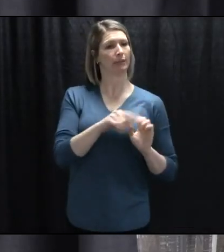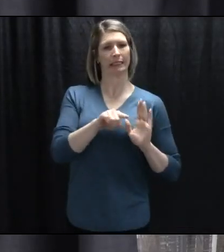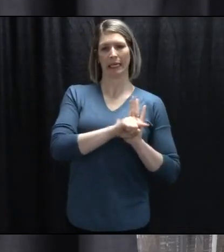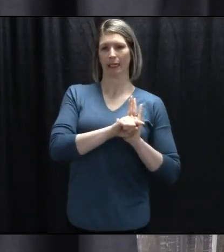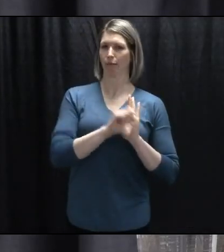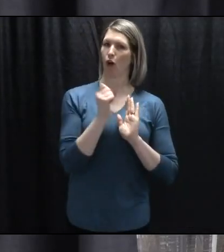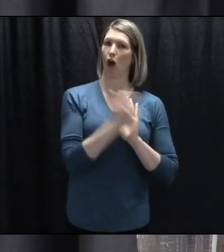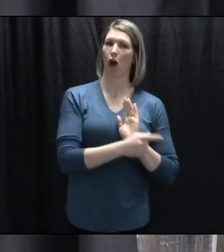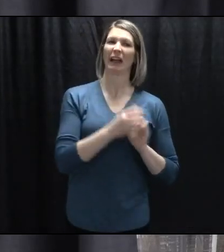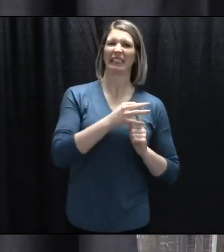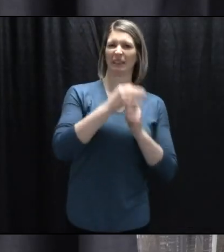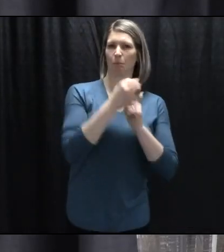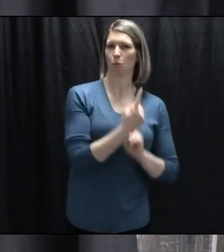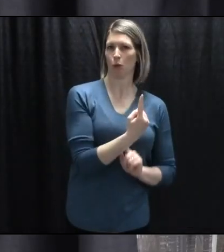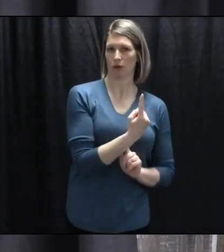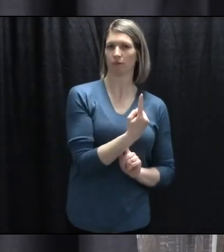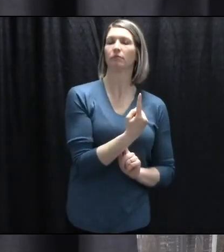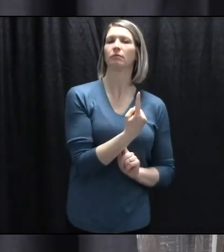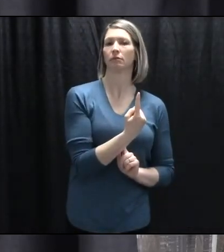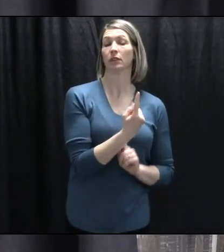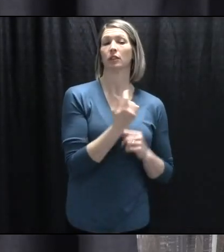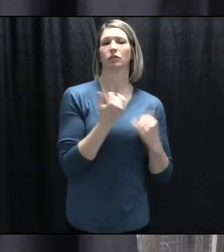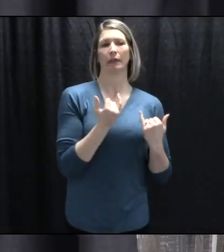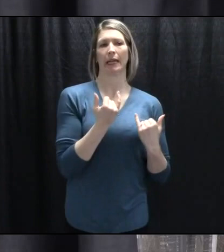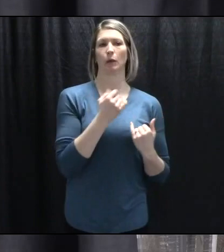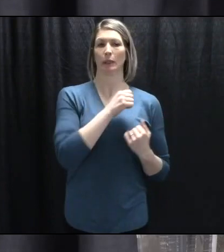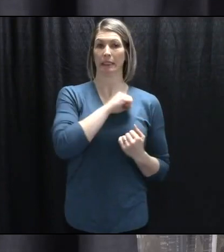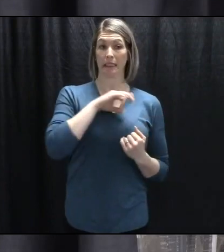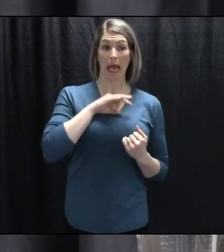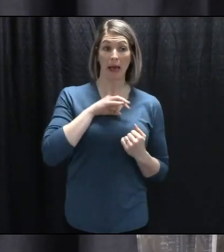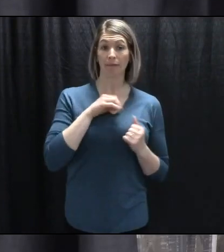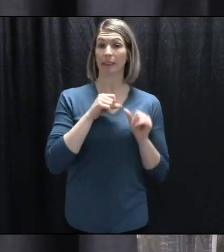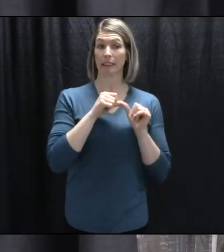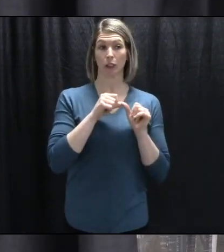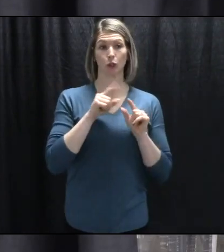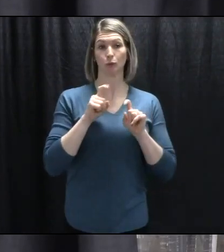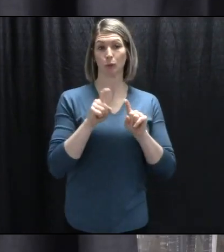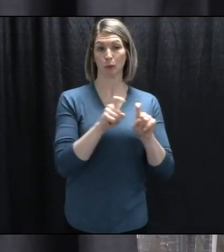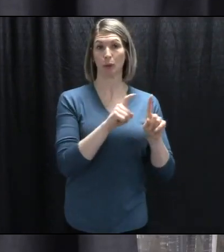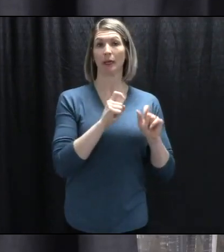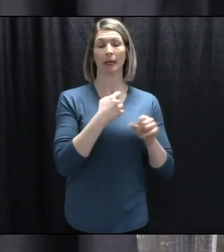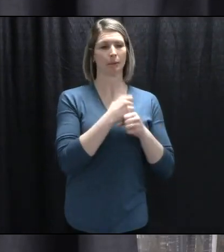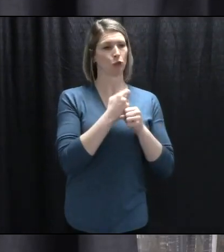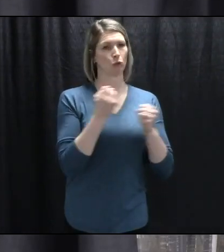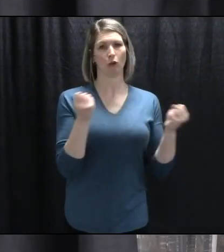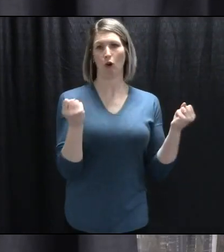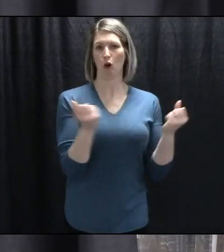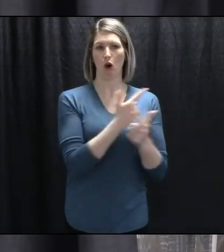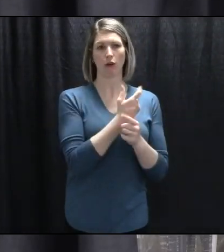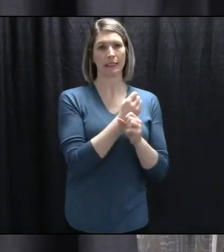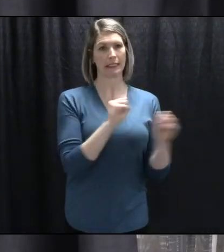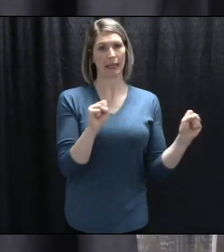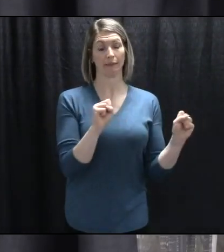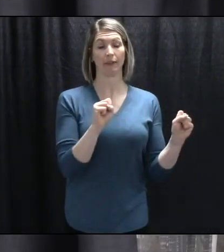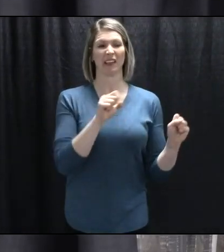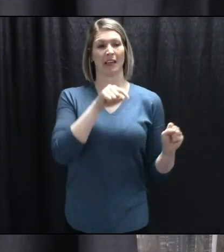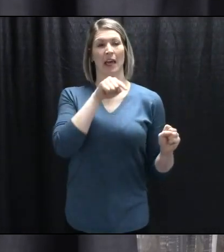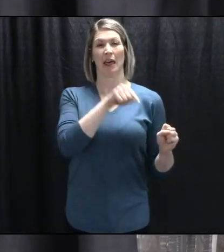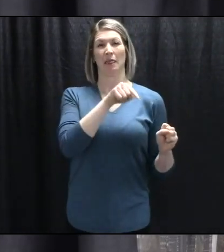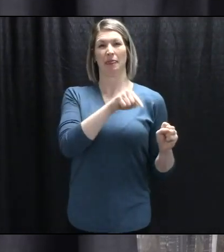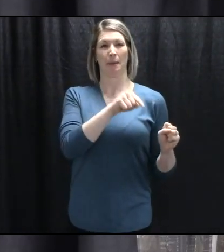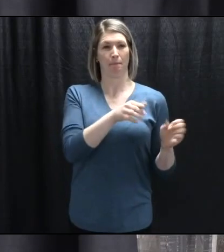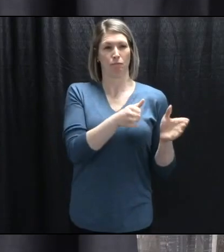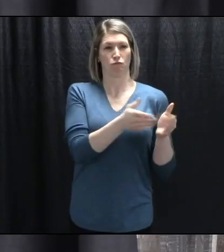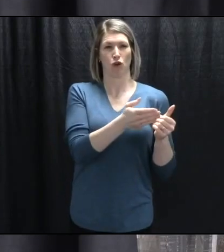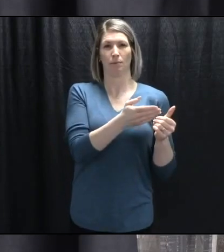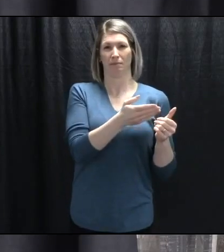going on now through the staff, and that will follow its normal course. Because it's a hybrid unit with a